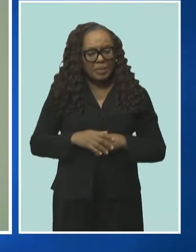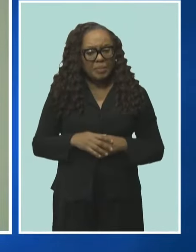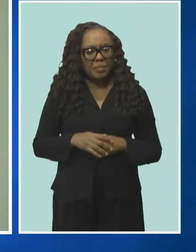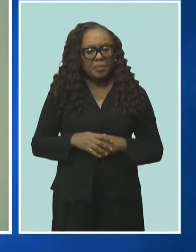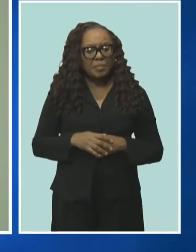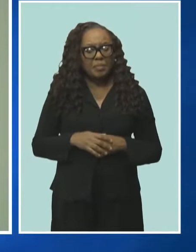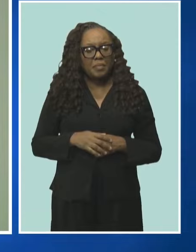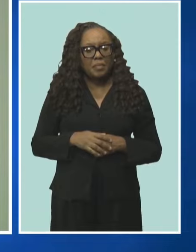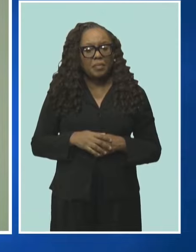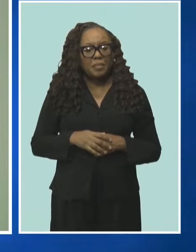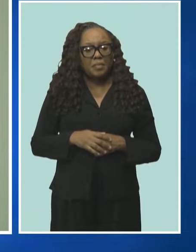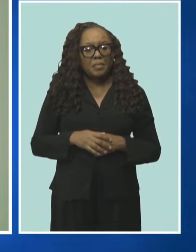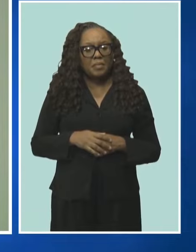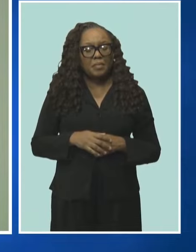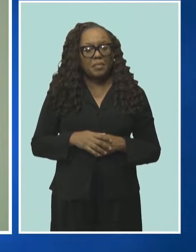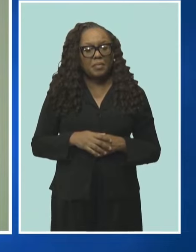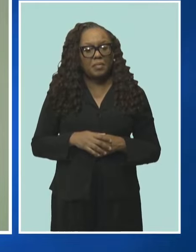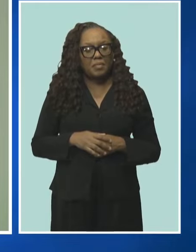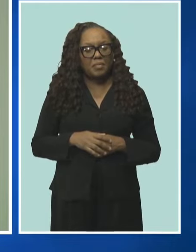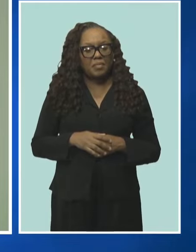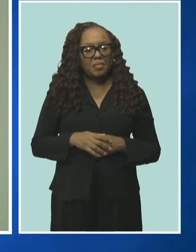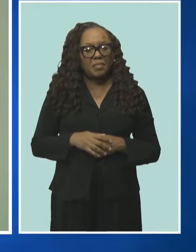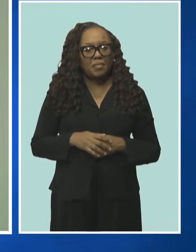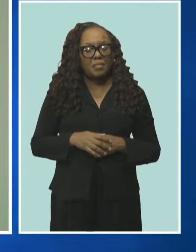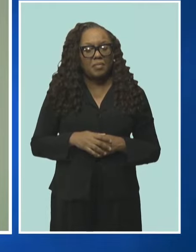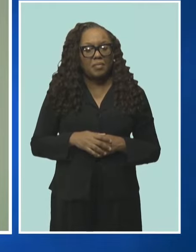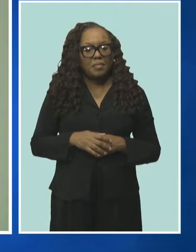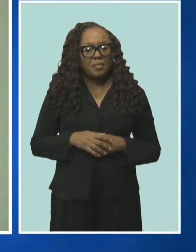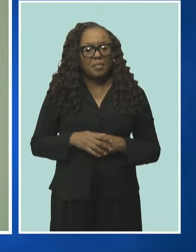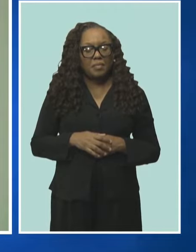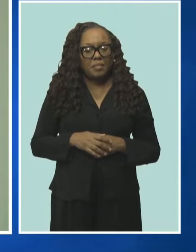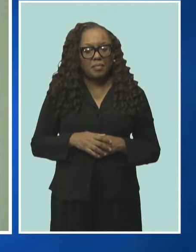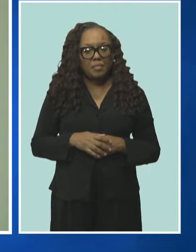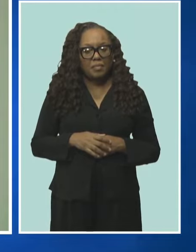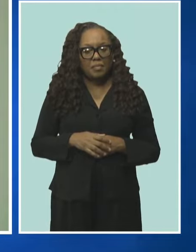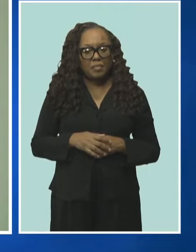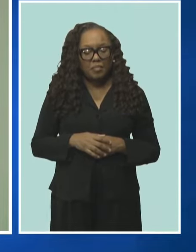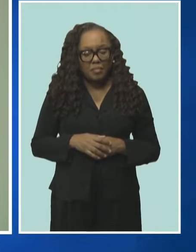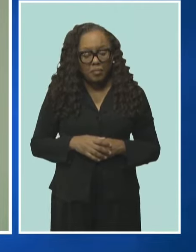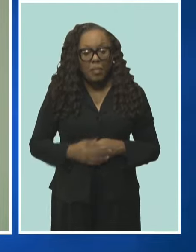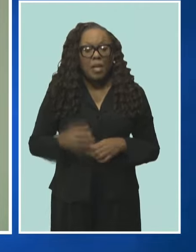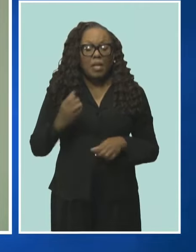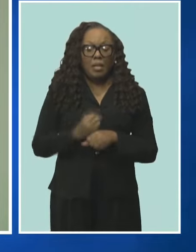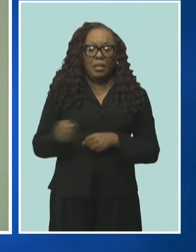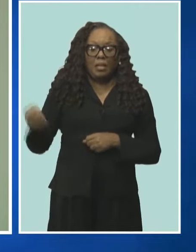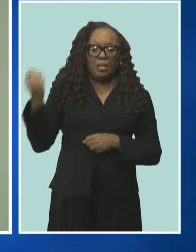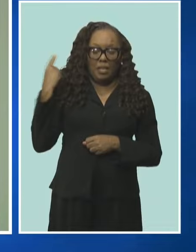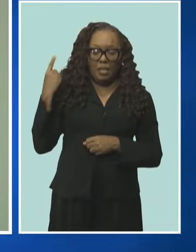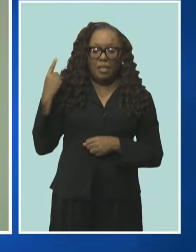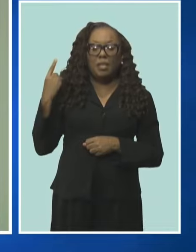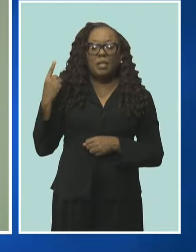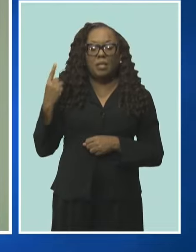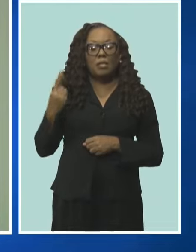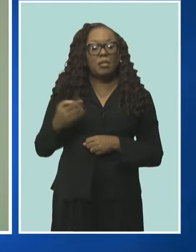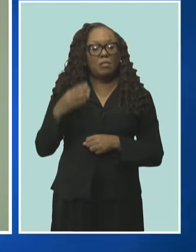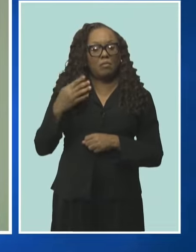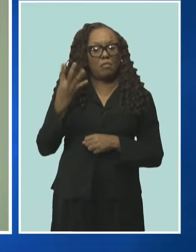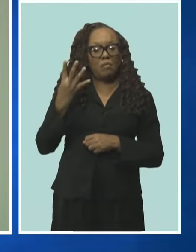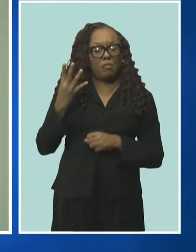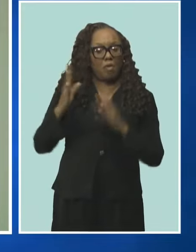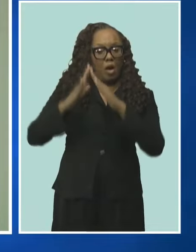this, we have an increase of 1 house fire over last year. Last year, this time, we had 4 house